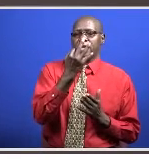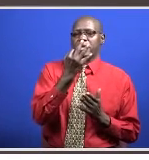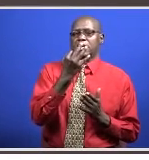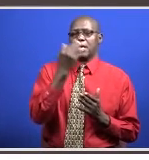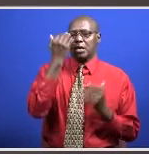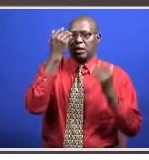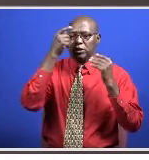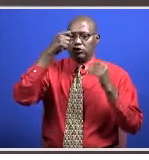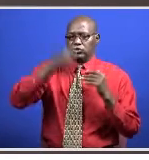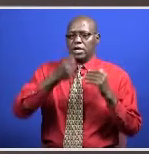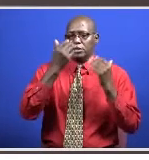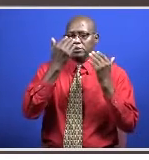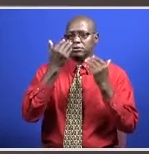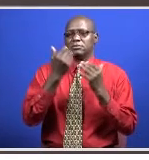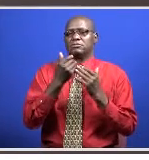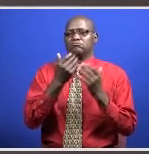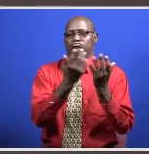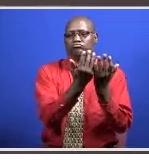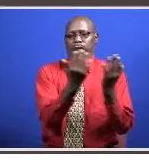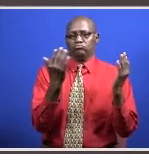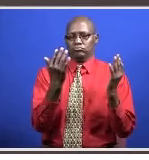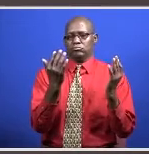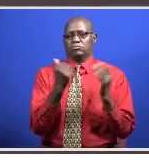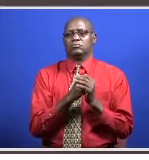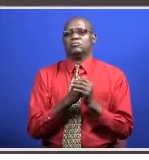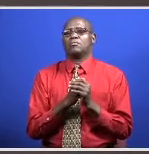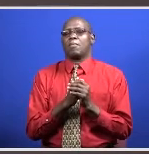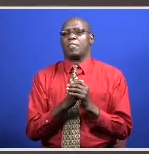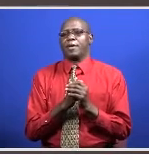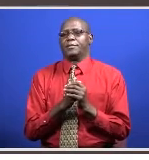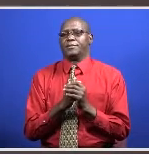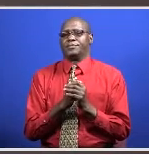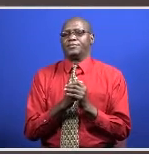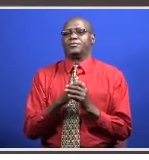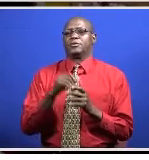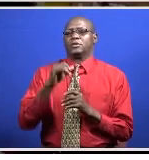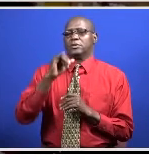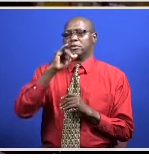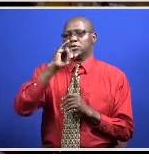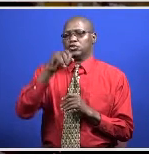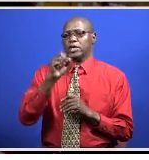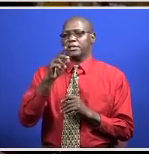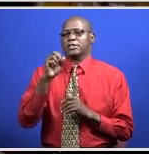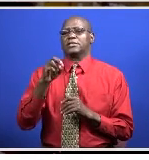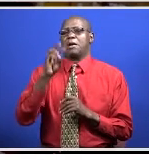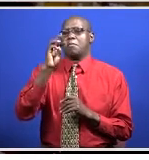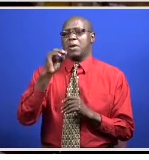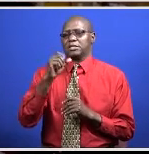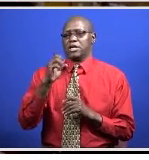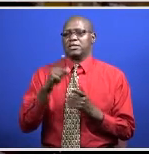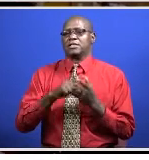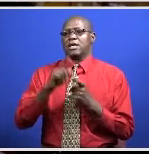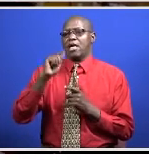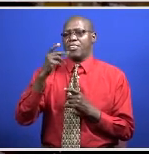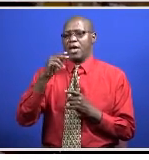petitions have been filed against Sonko's candidature in the August election. Justices David Majanja, Chacha Mwita and Thande